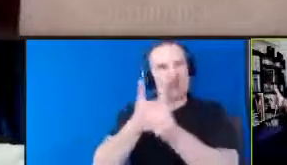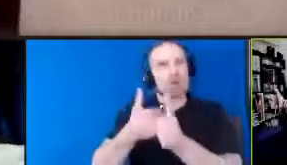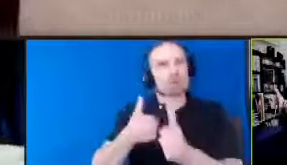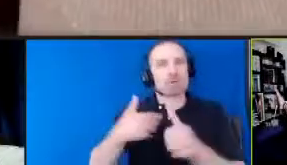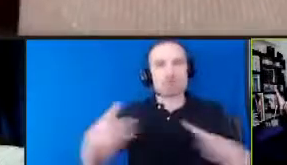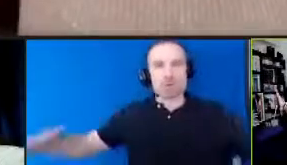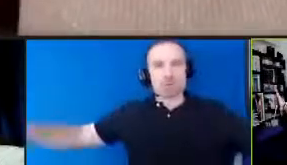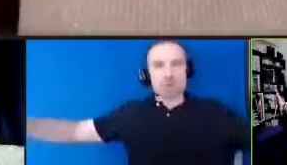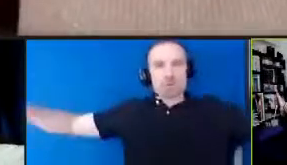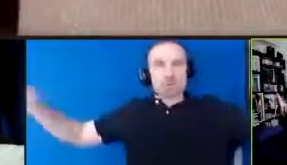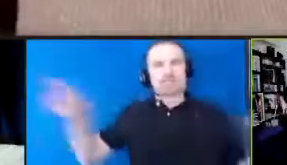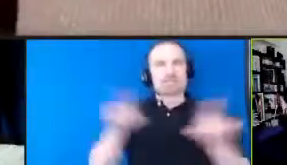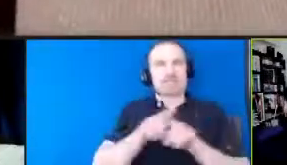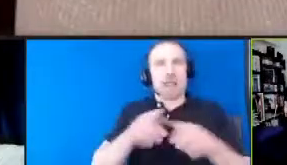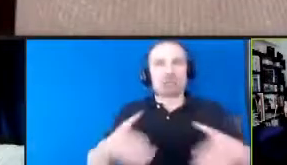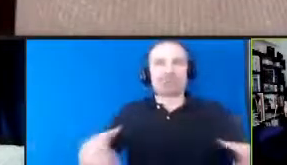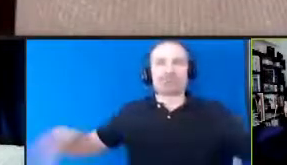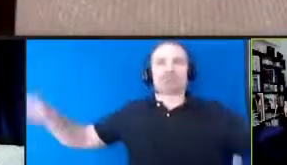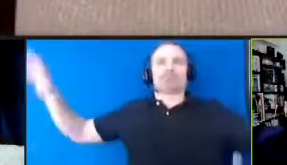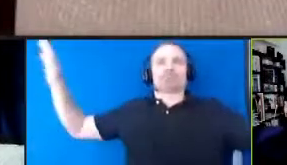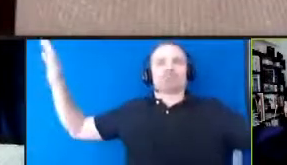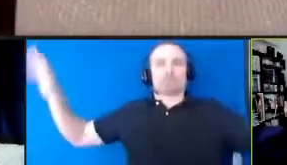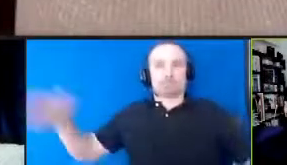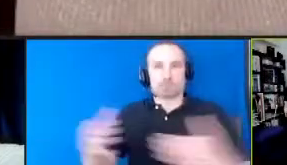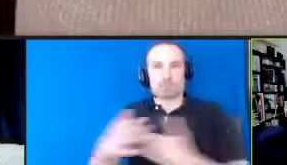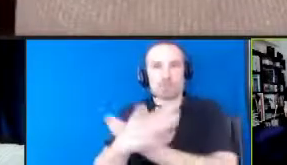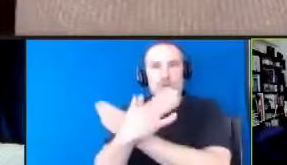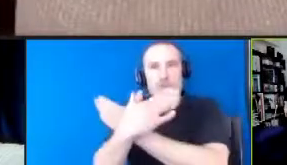of a butterfly.